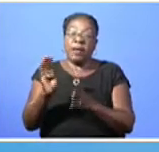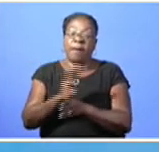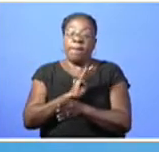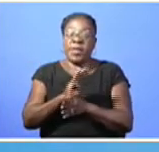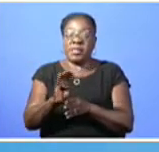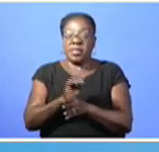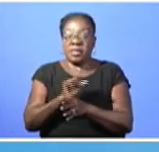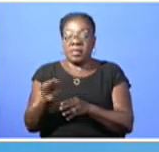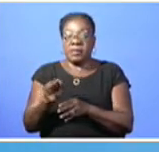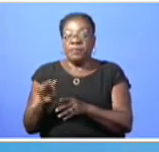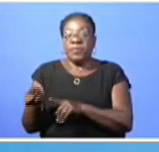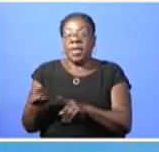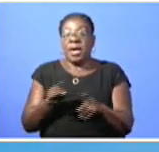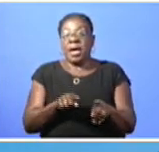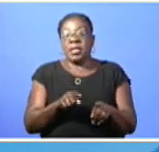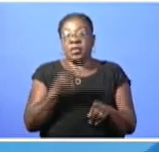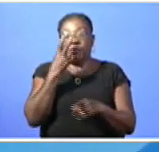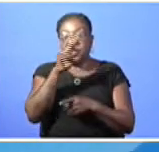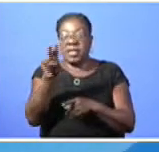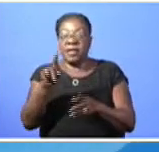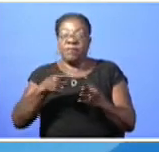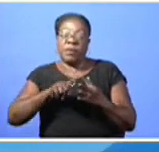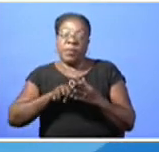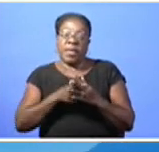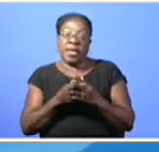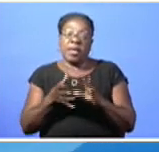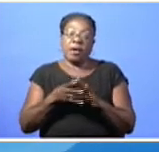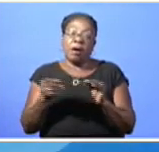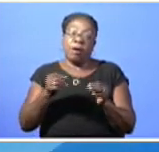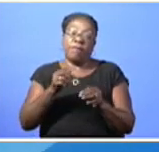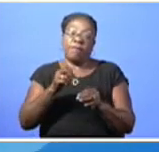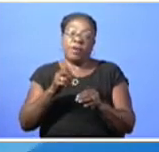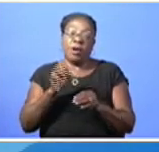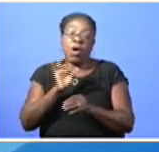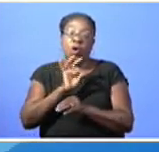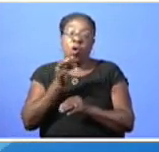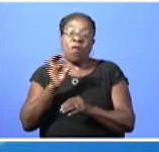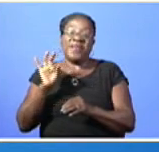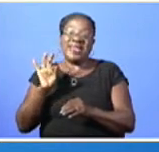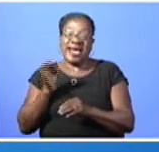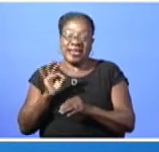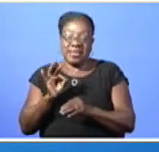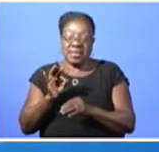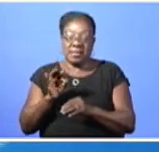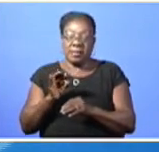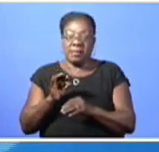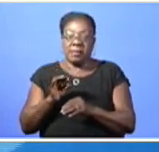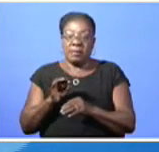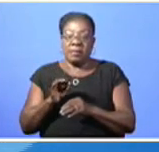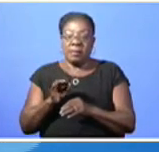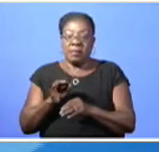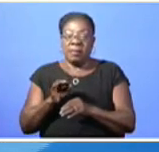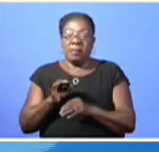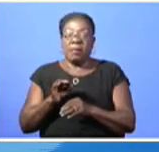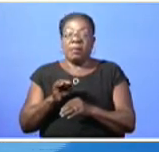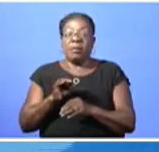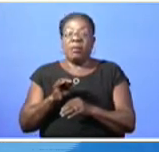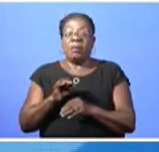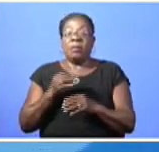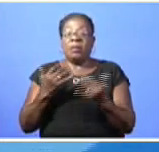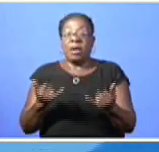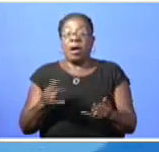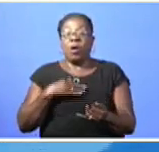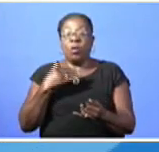said, as you've seen from the beginning of COVID-19, first they were saying that gardeners couldn't move. Now you